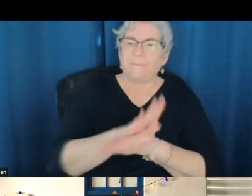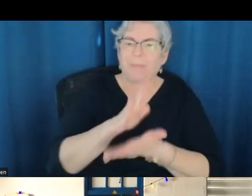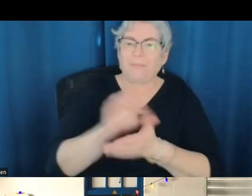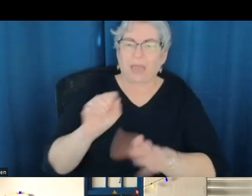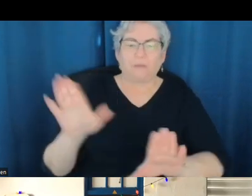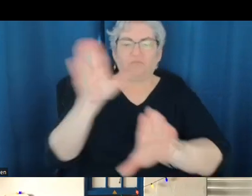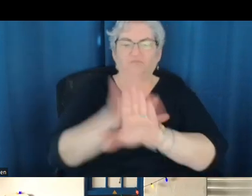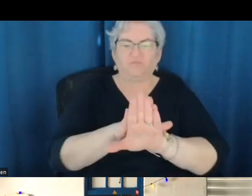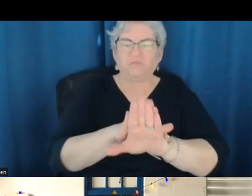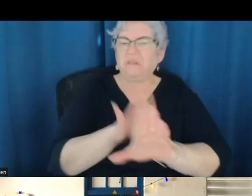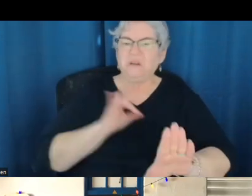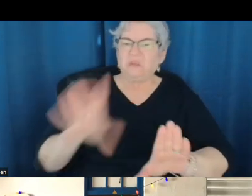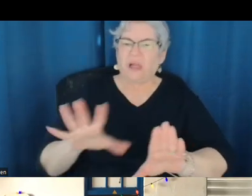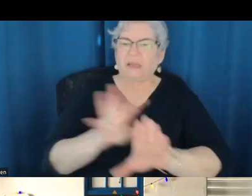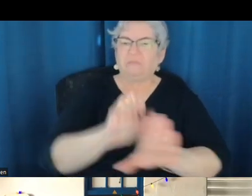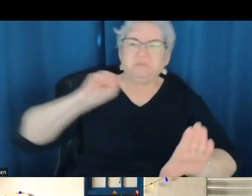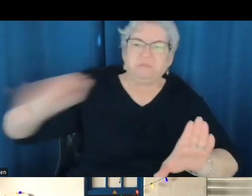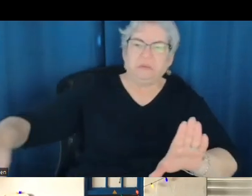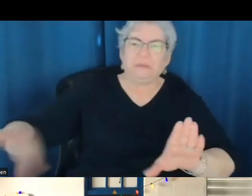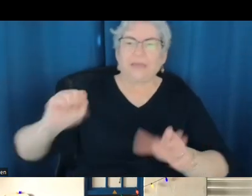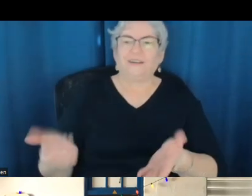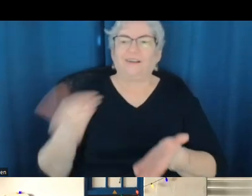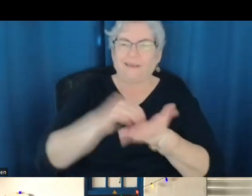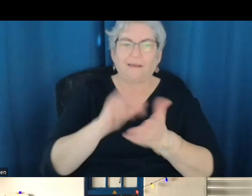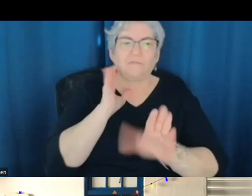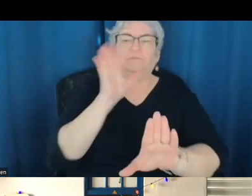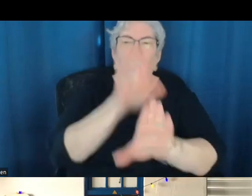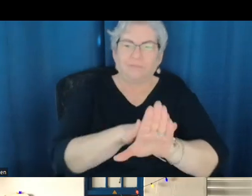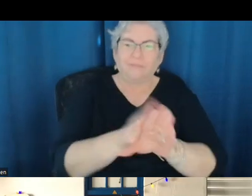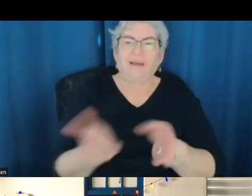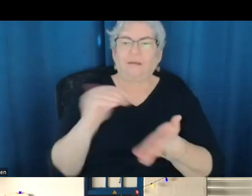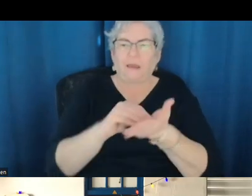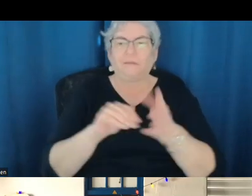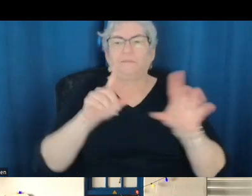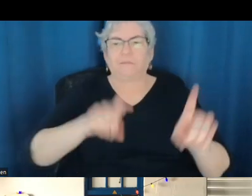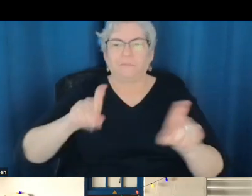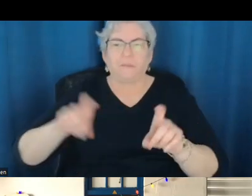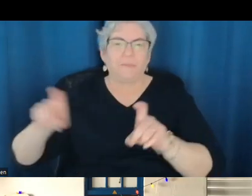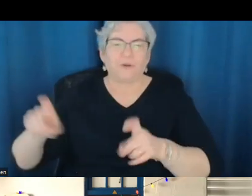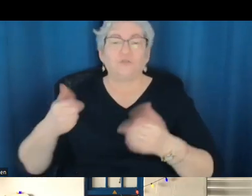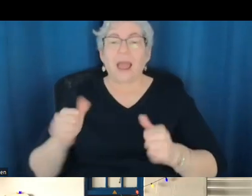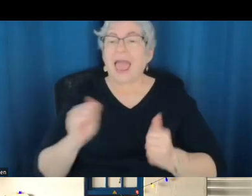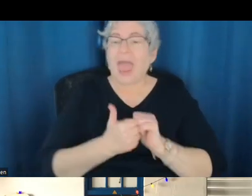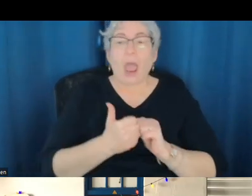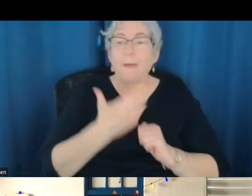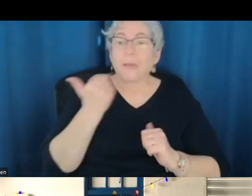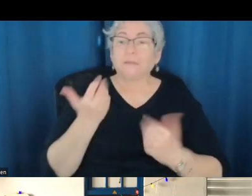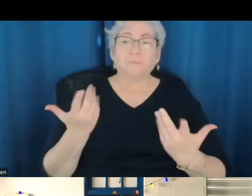start again as you work through the process of putting your ideas on paper. The best way to learn is to just